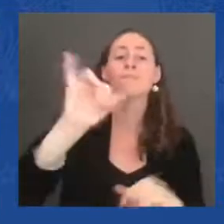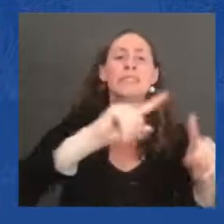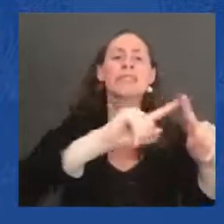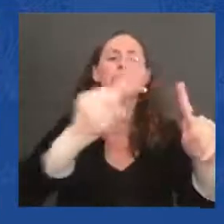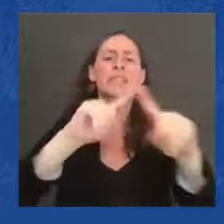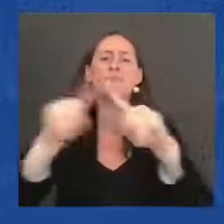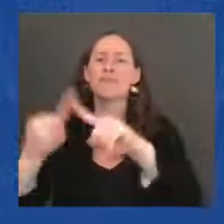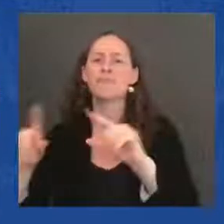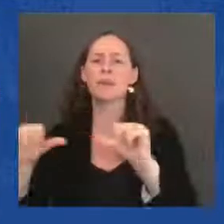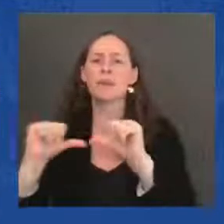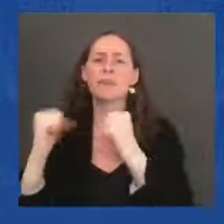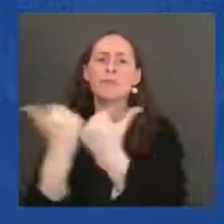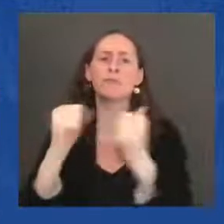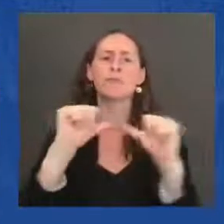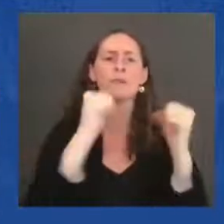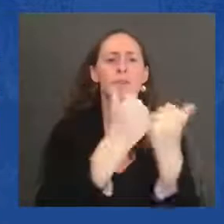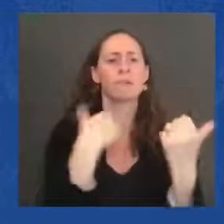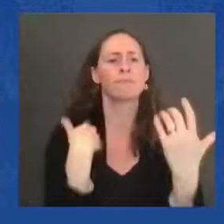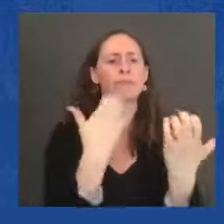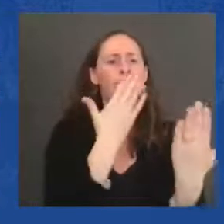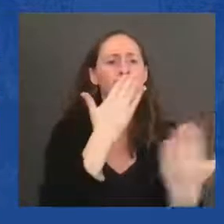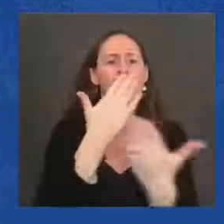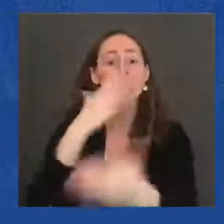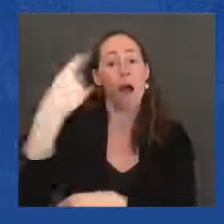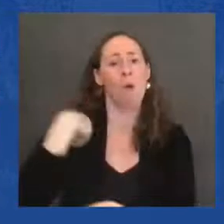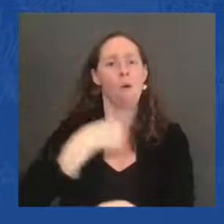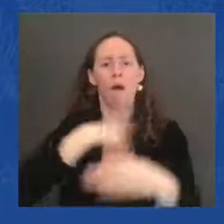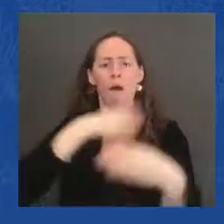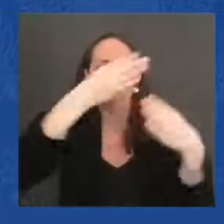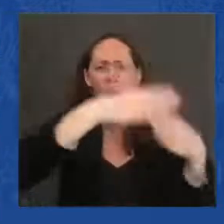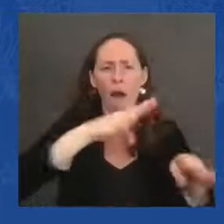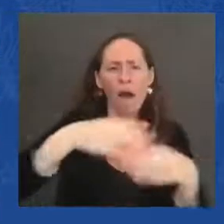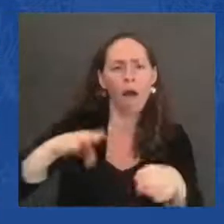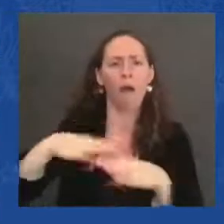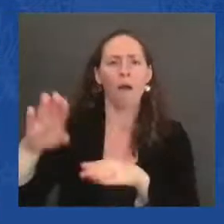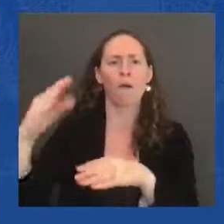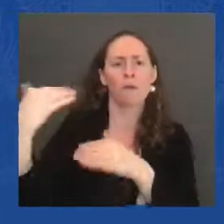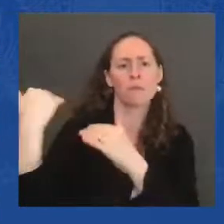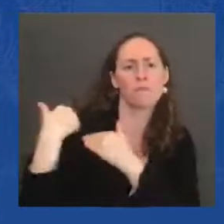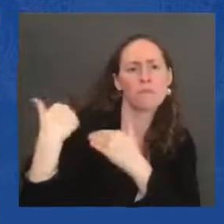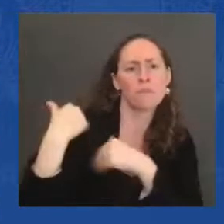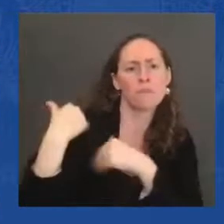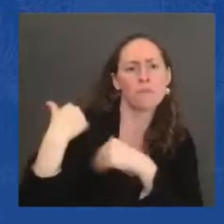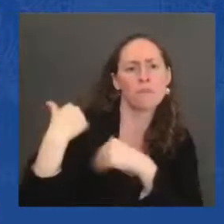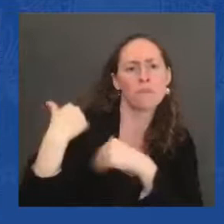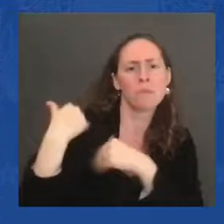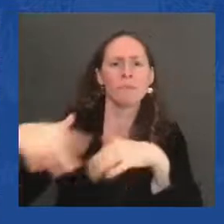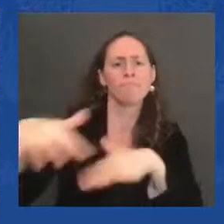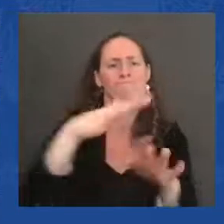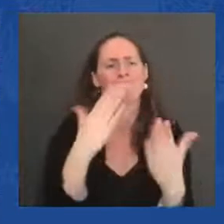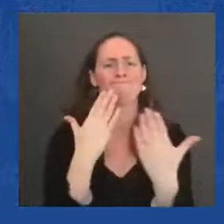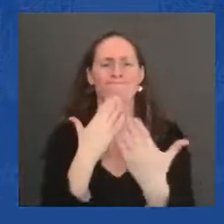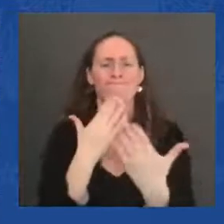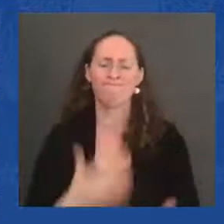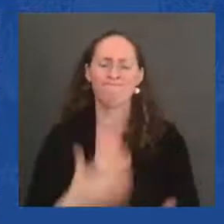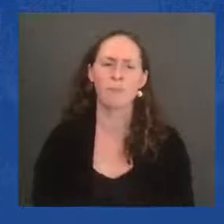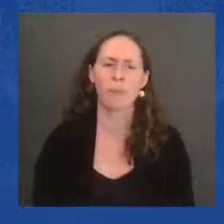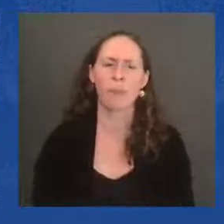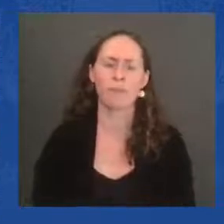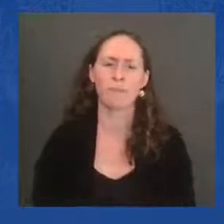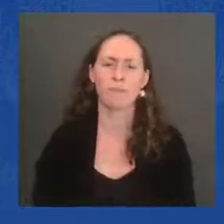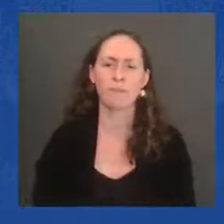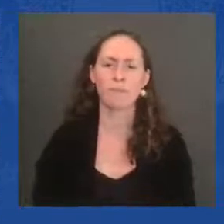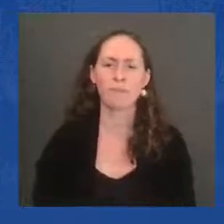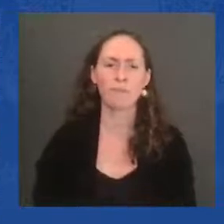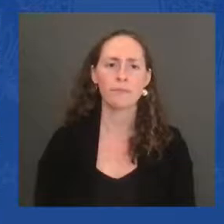forests are at risk of big catastrophic fires, and we got a lot of work to do. And besides